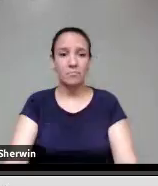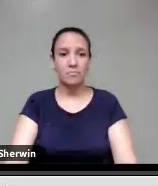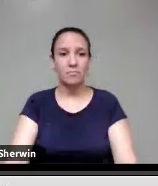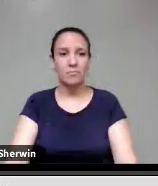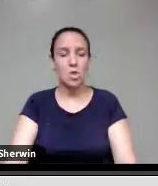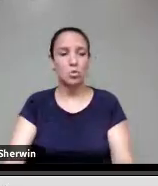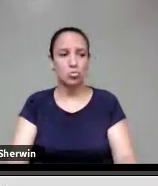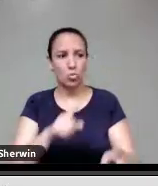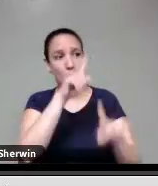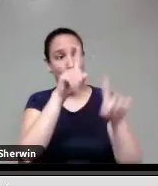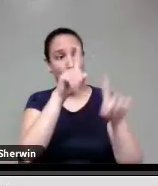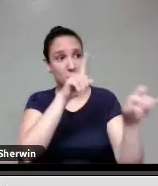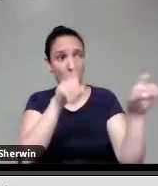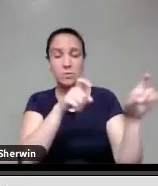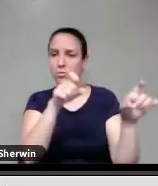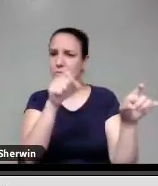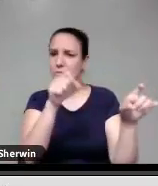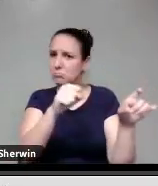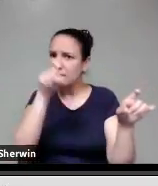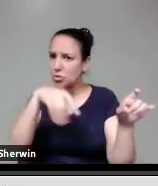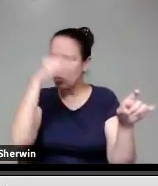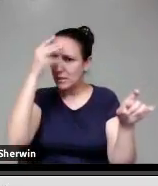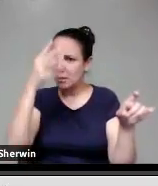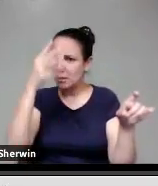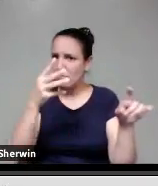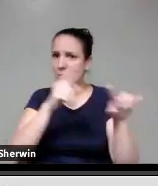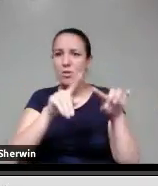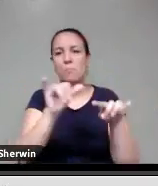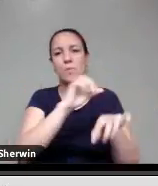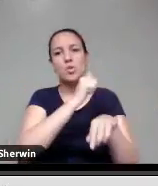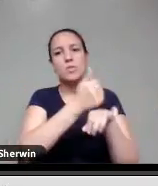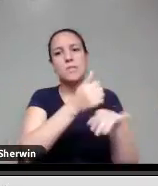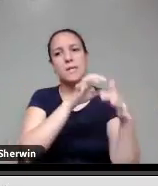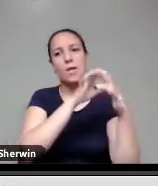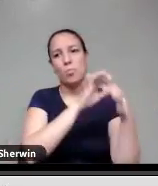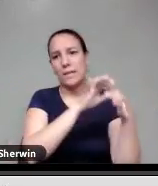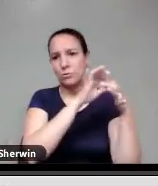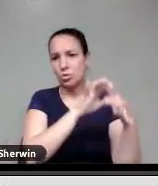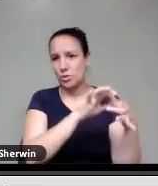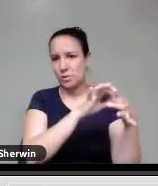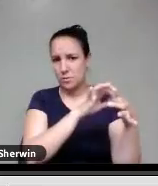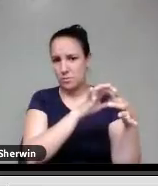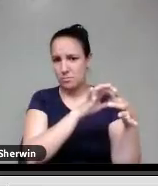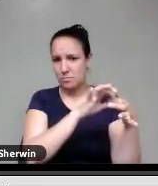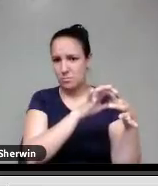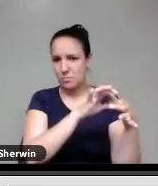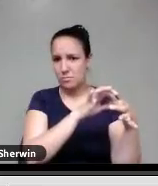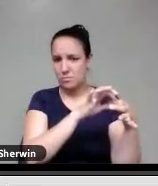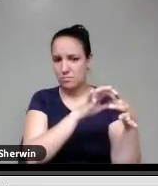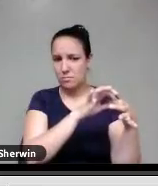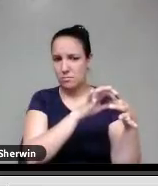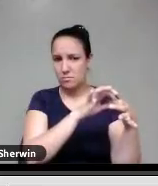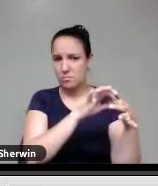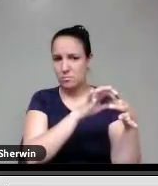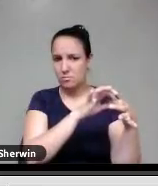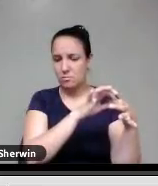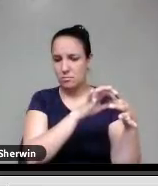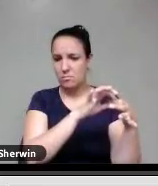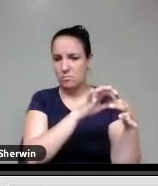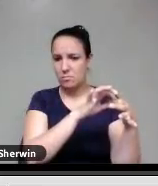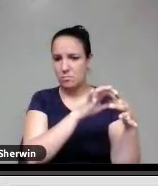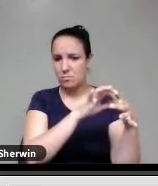them in the decision making of what you're going to offer. And then as a plus, a bonus, an icing on the cake kind of thing, you